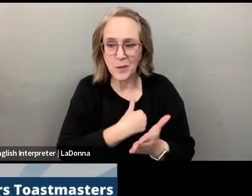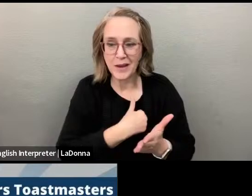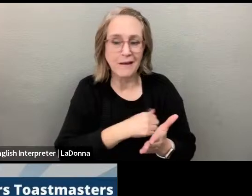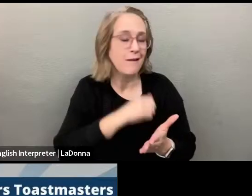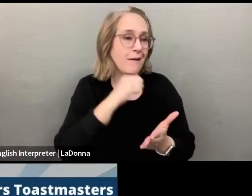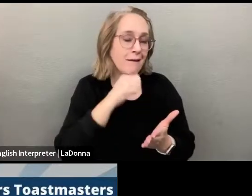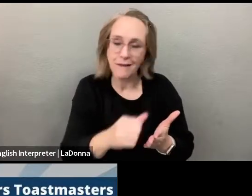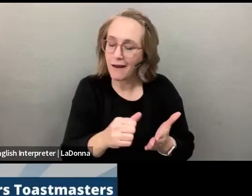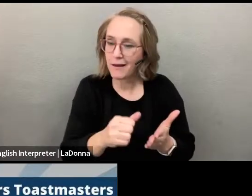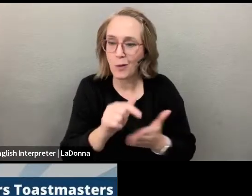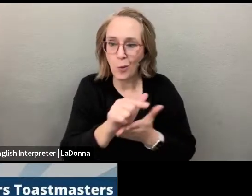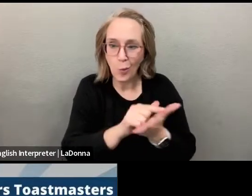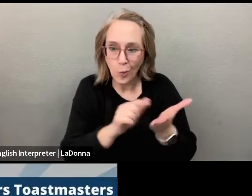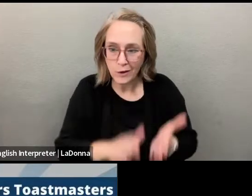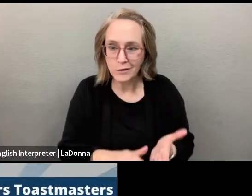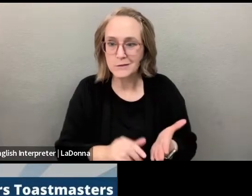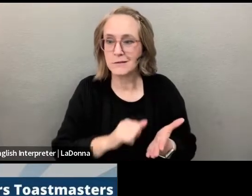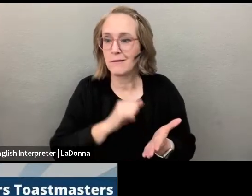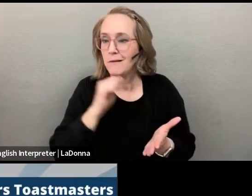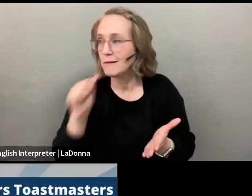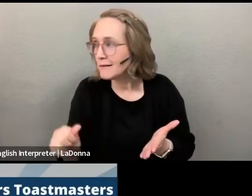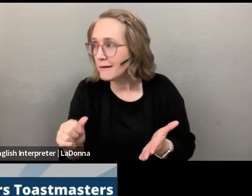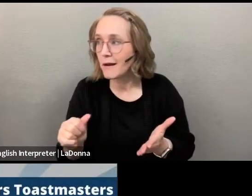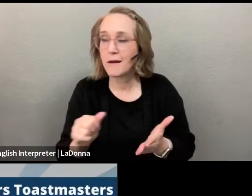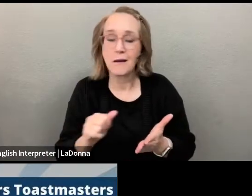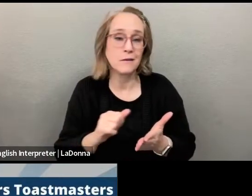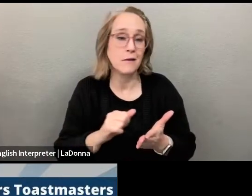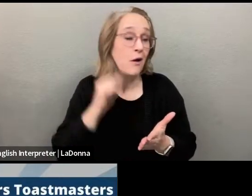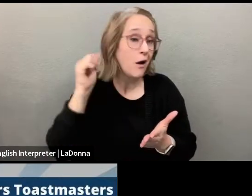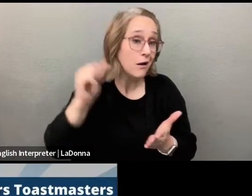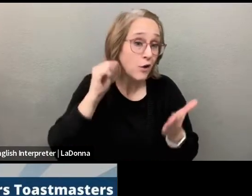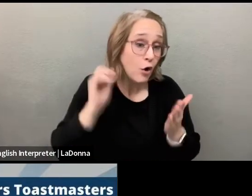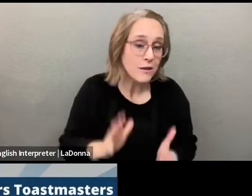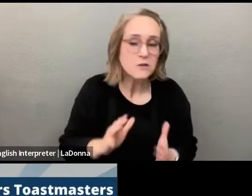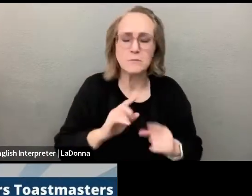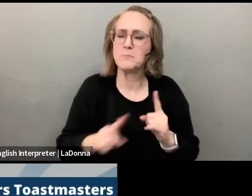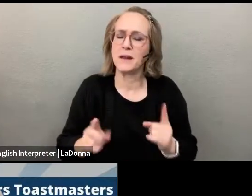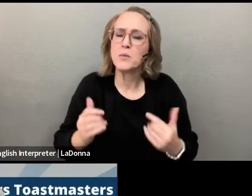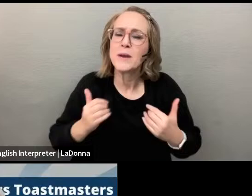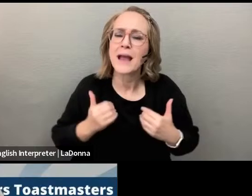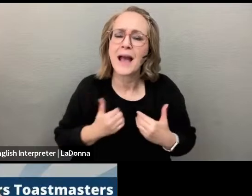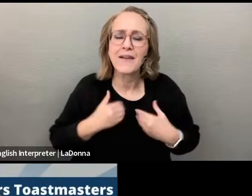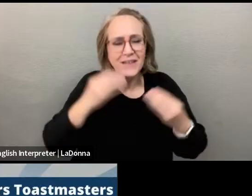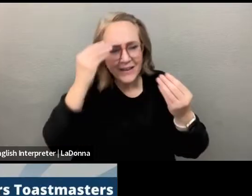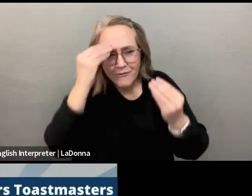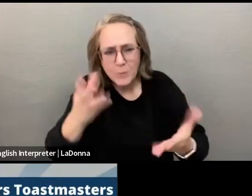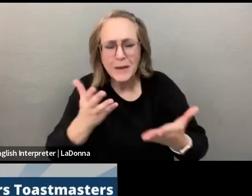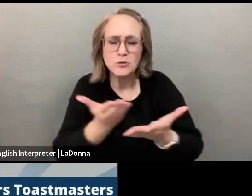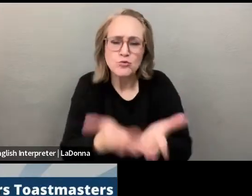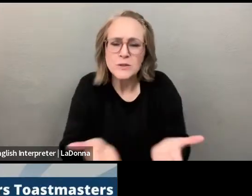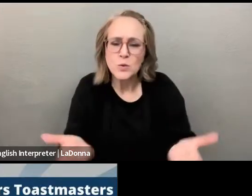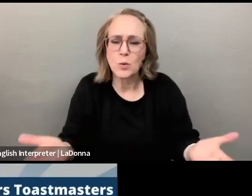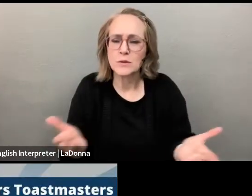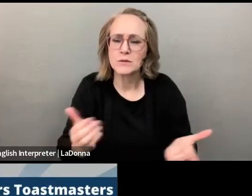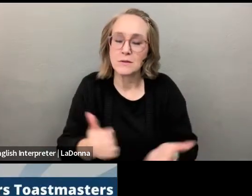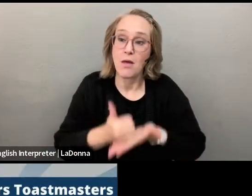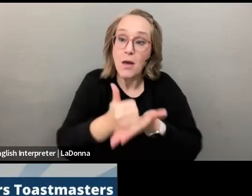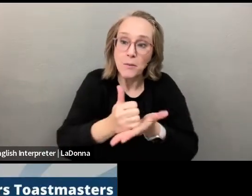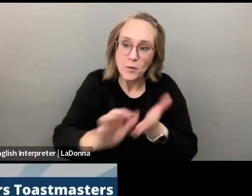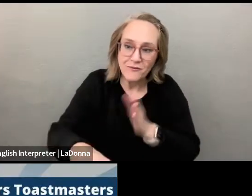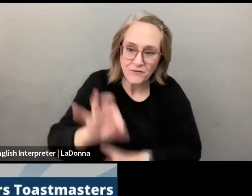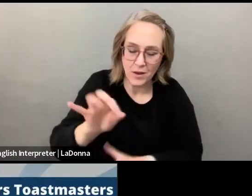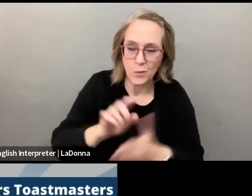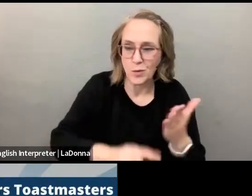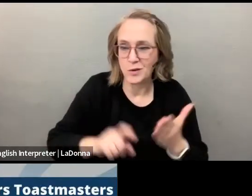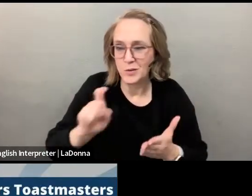have so much information and resources to help you find what you may need to ask those questions, like the